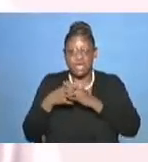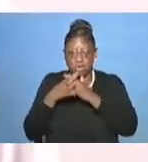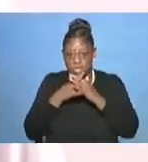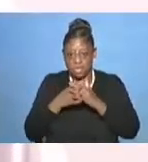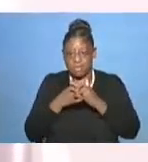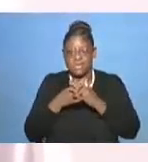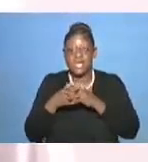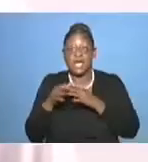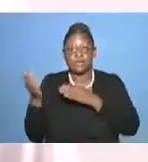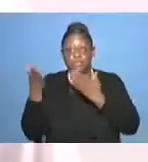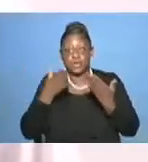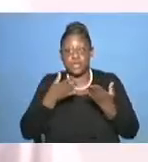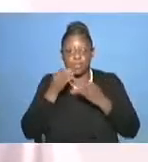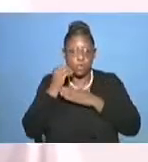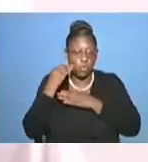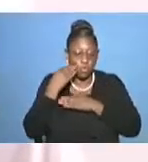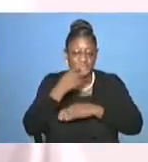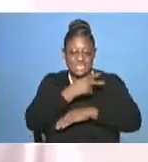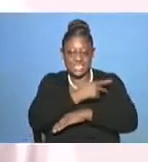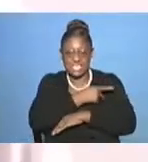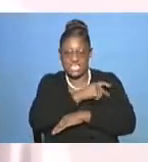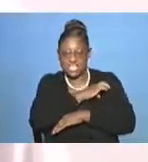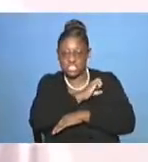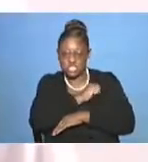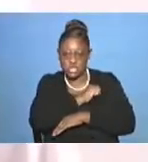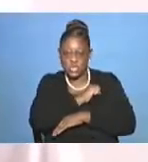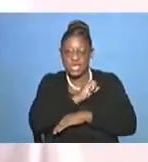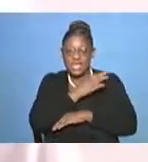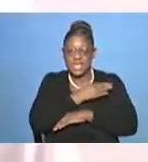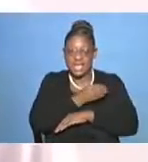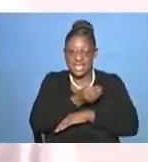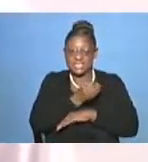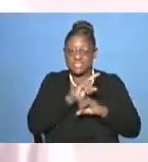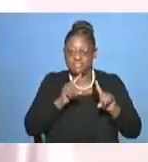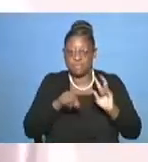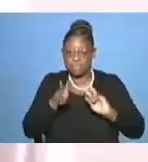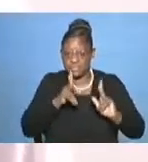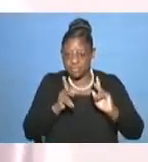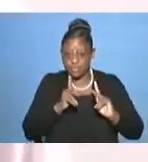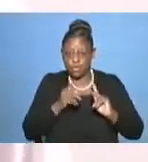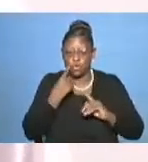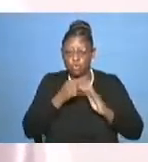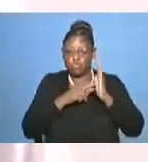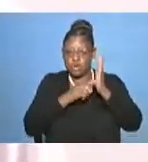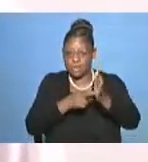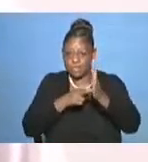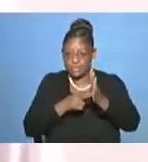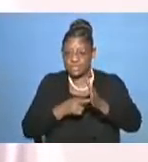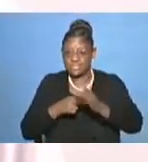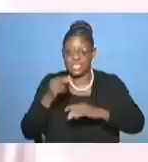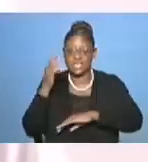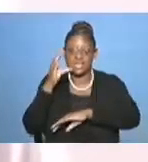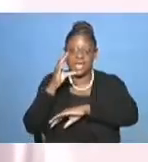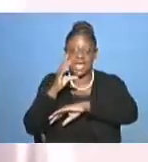with us. We have athletes like Keyshawn and Shaquille Leclerc and others who are going to be representing